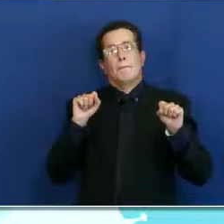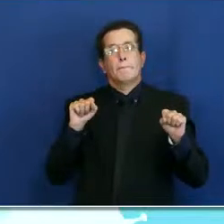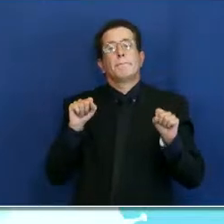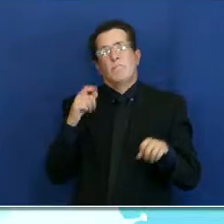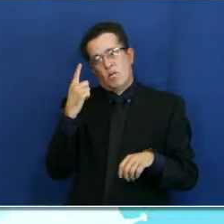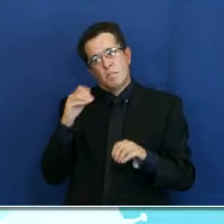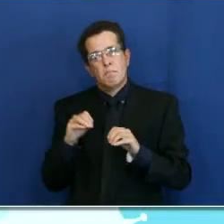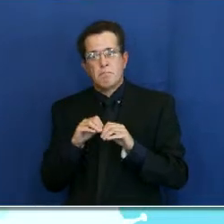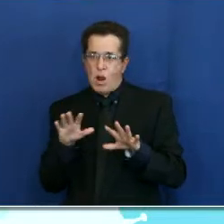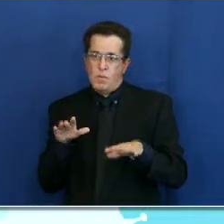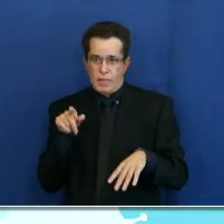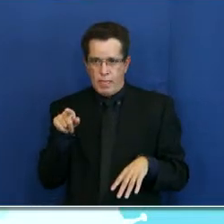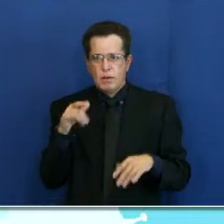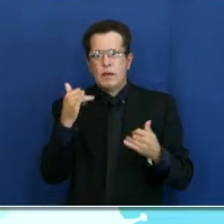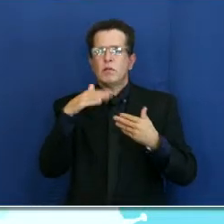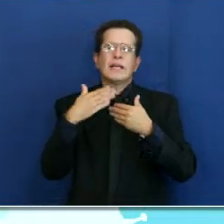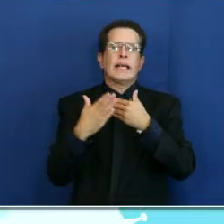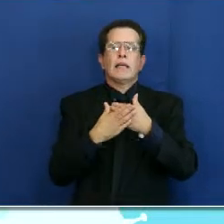slide,